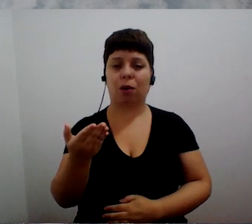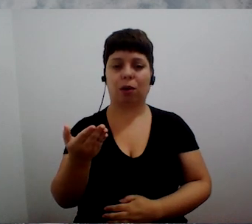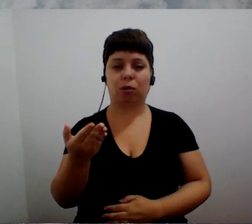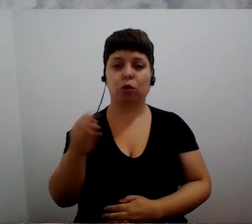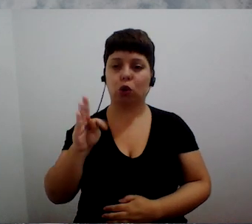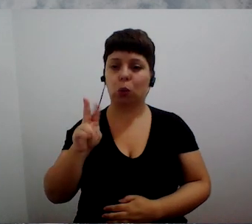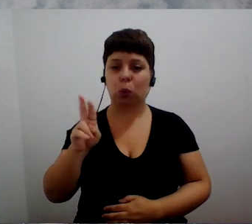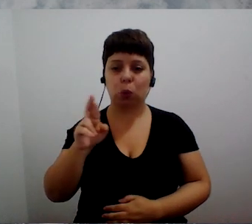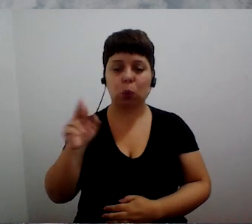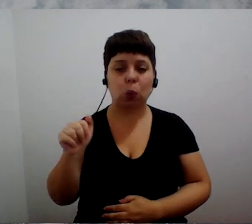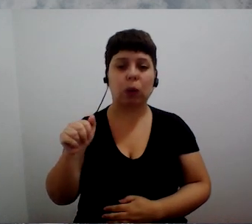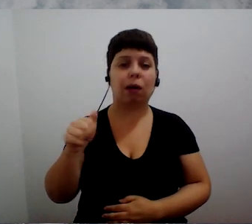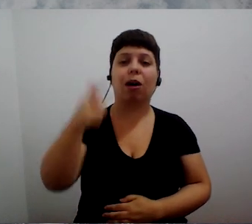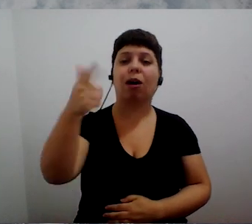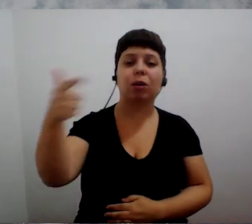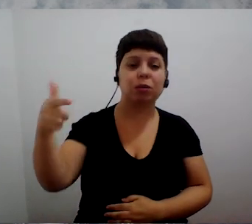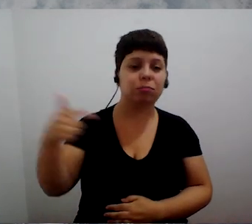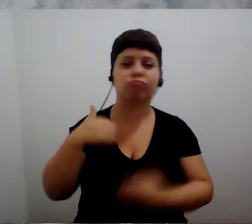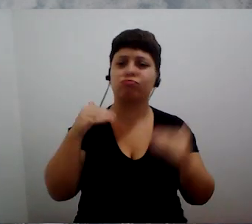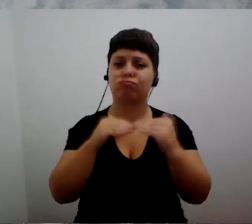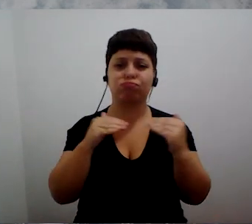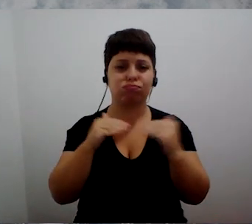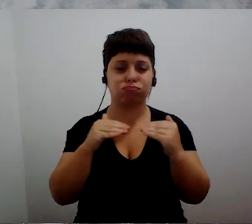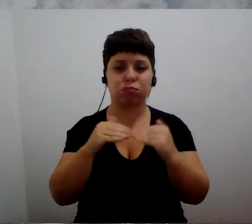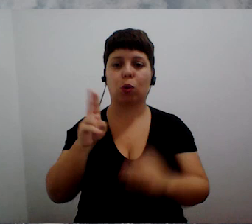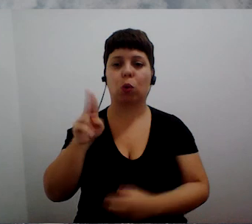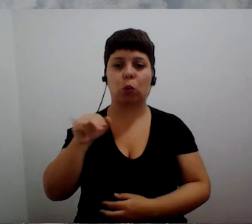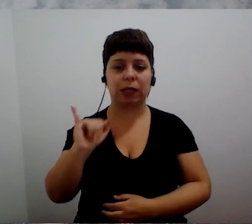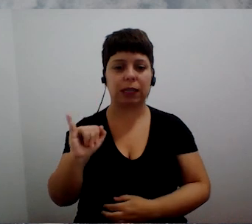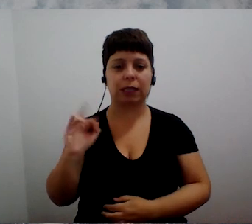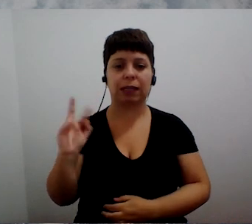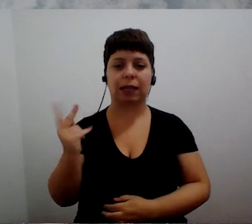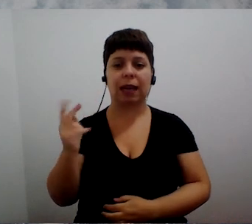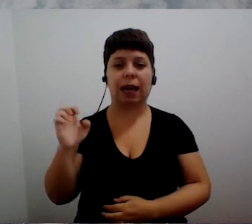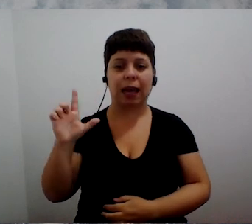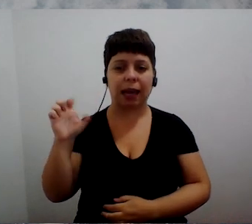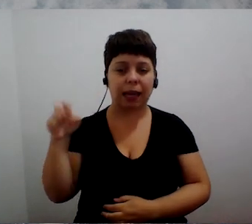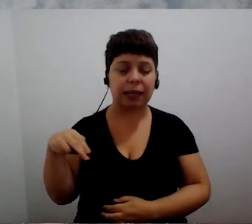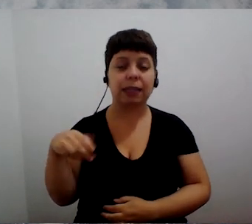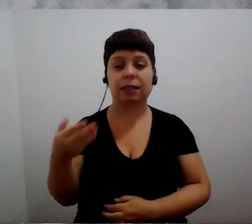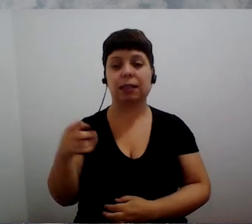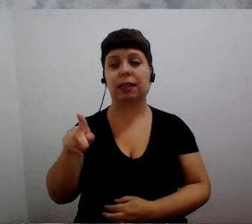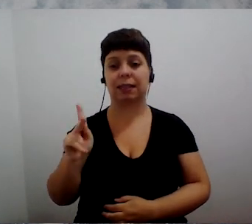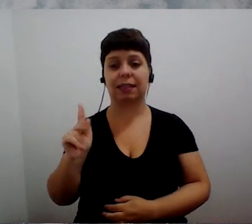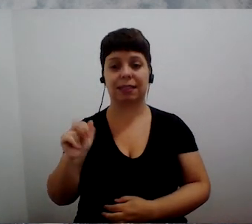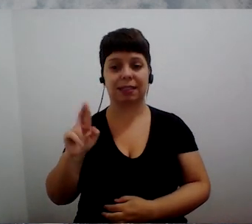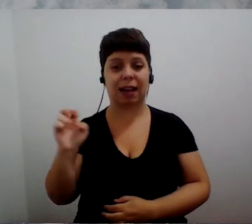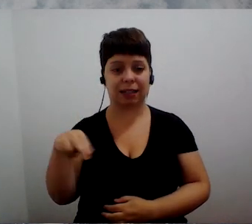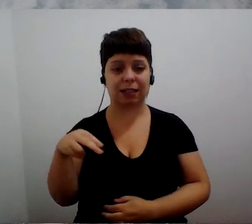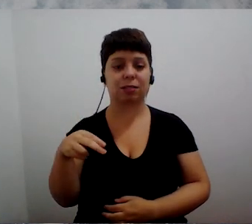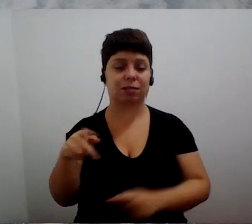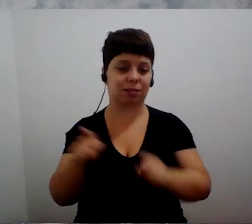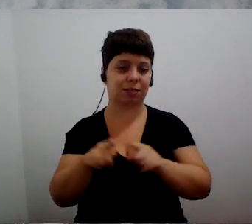great. I couldn't agree more with you guys on the word you said, Uni,